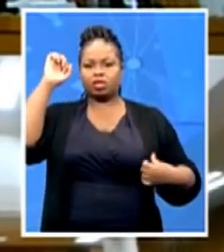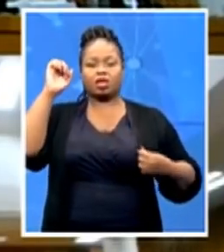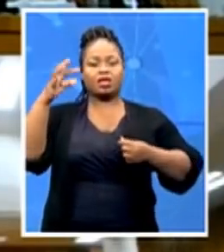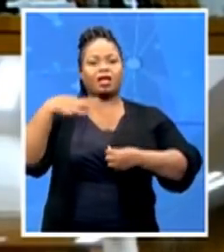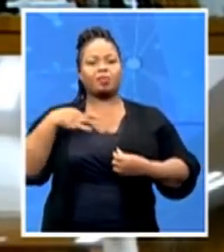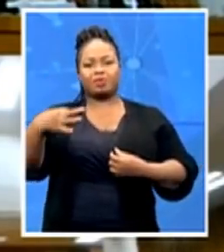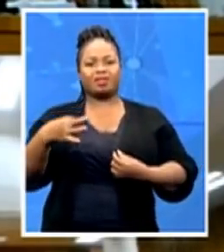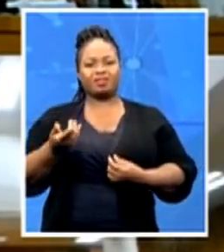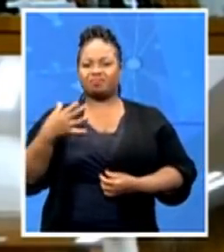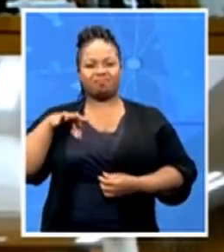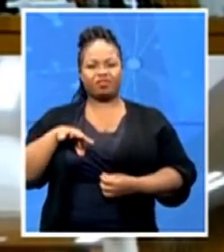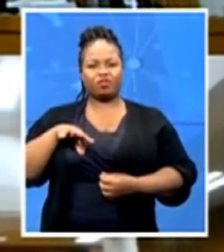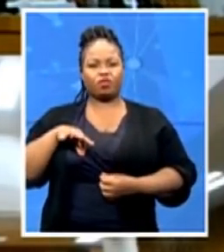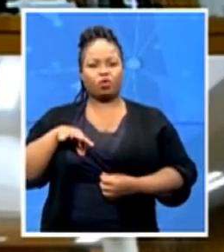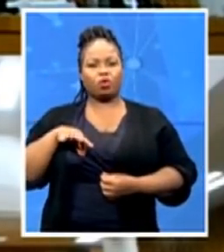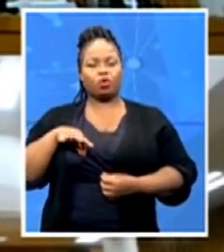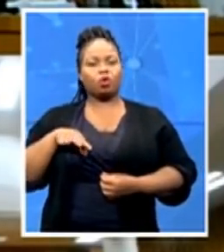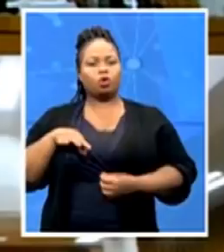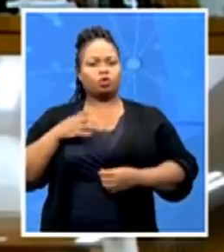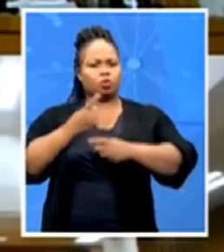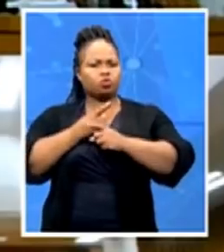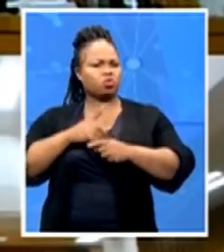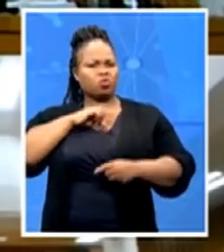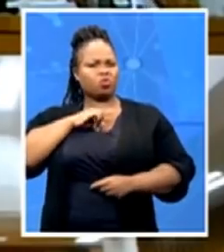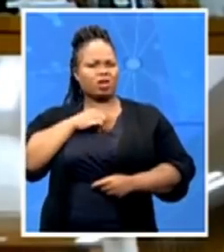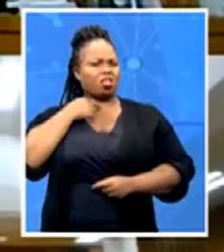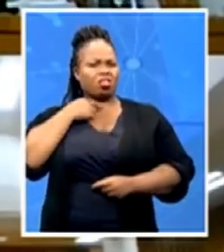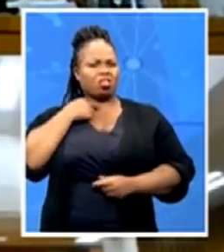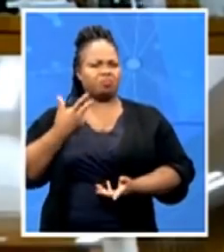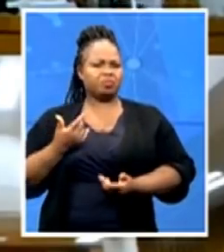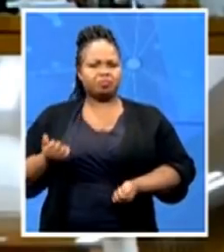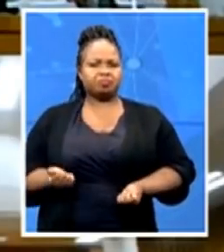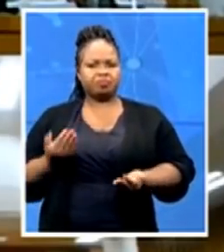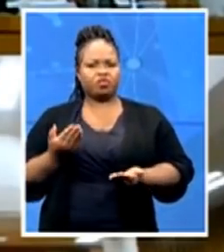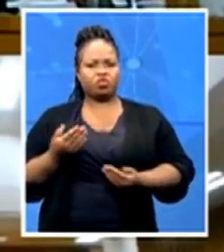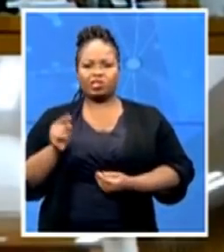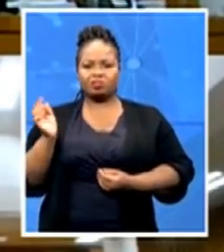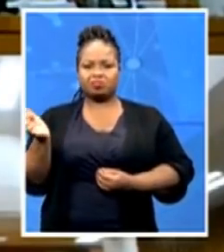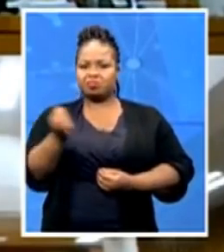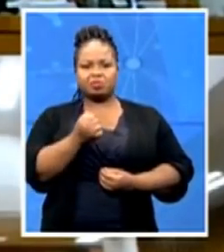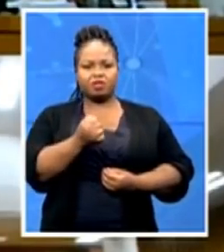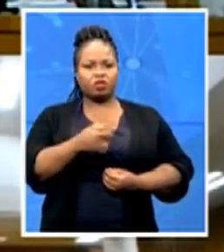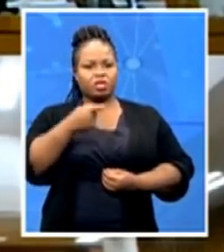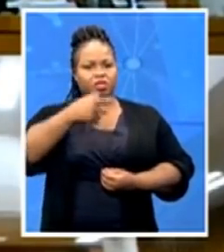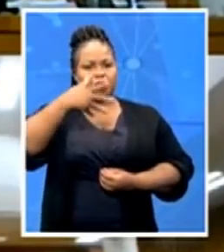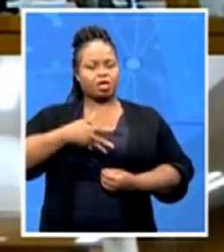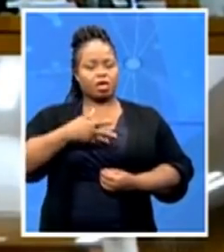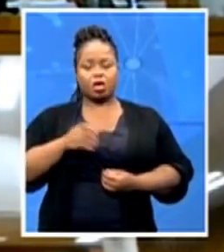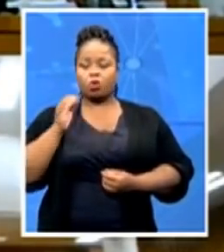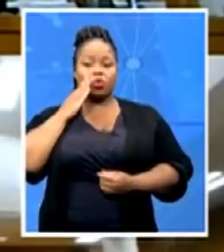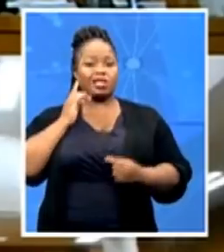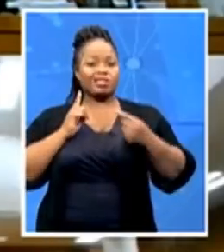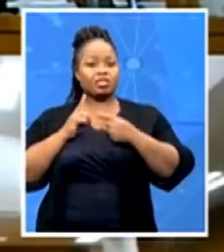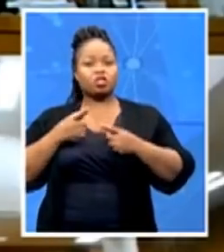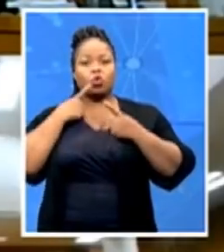partem because they do not make any provision for her to be notified by the Speaker of a complaint in the form of a motion that has been lodged